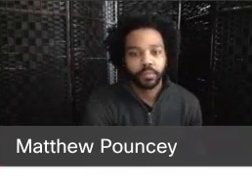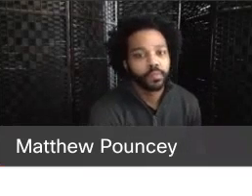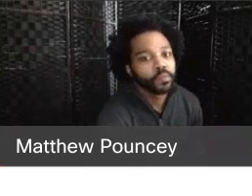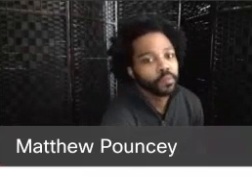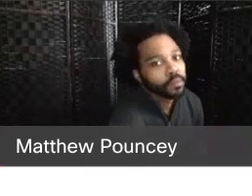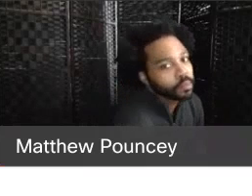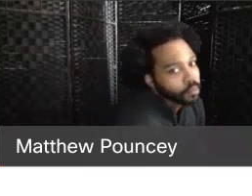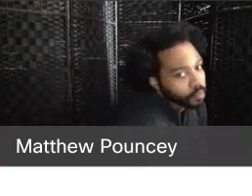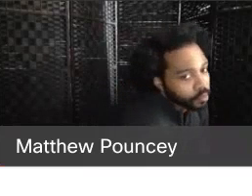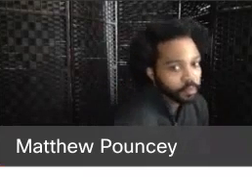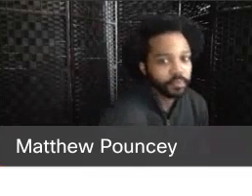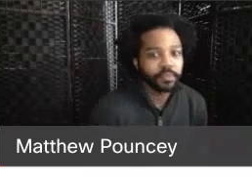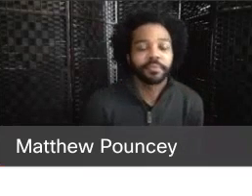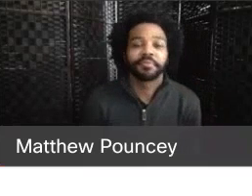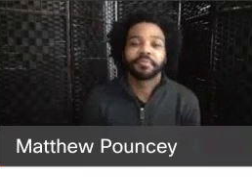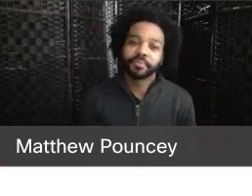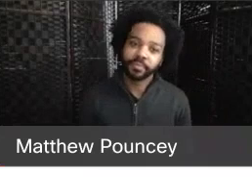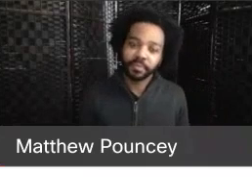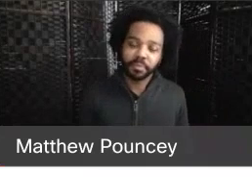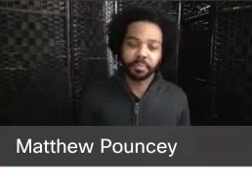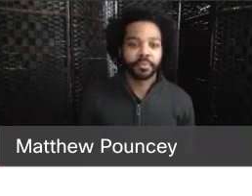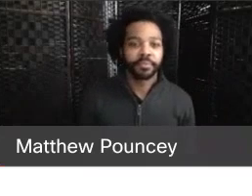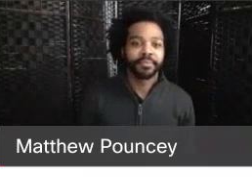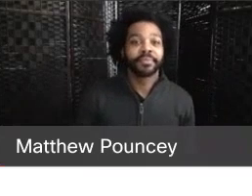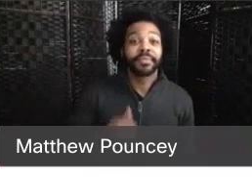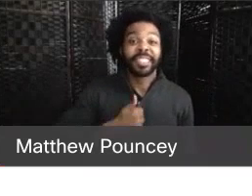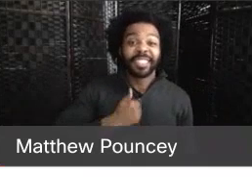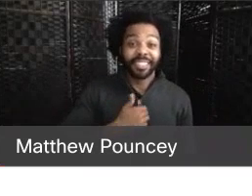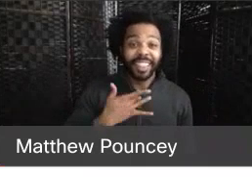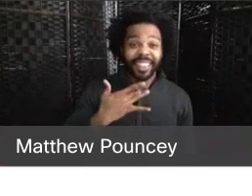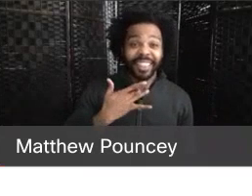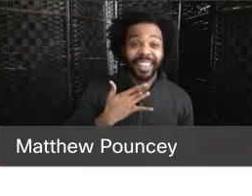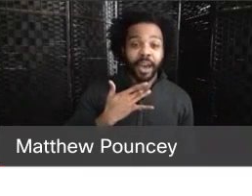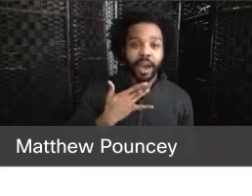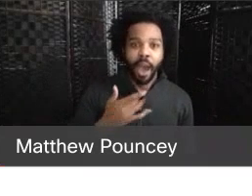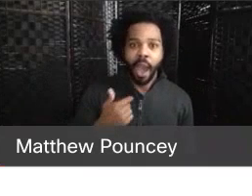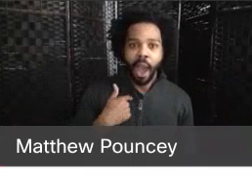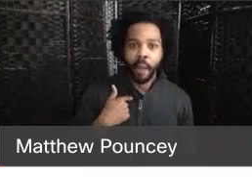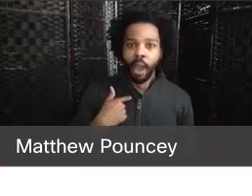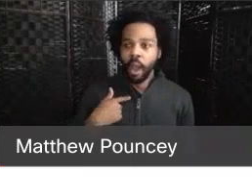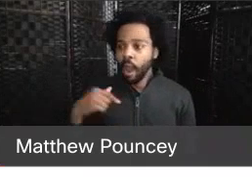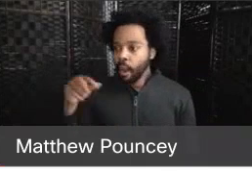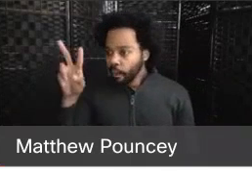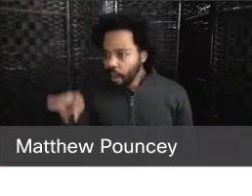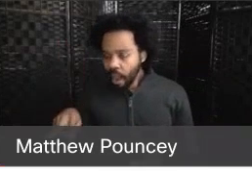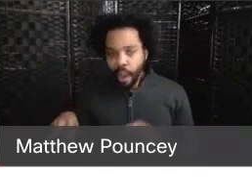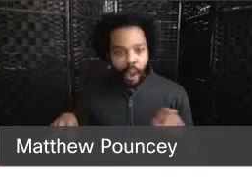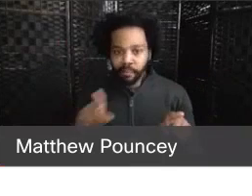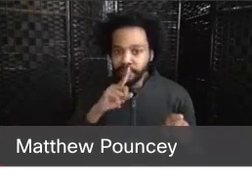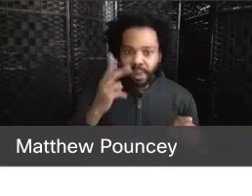There we go. Sorry about that. So I'm advancing the one I'm reading, not the one you're seeing.